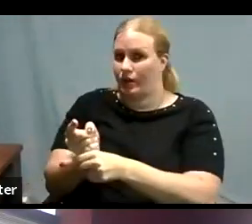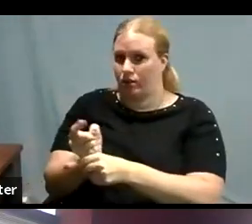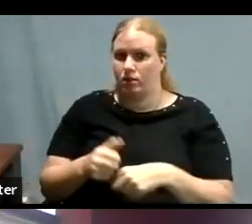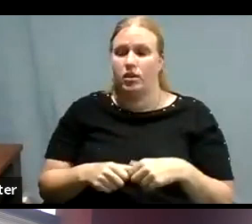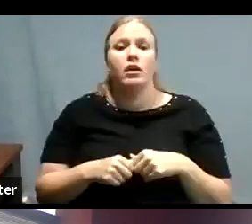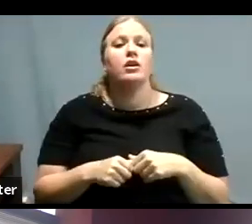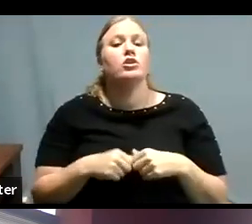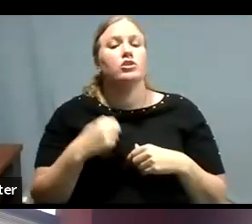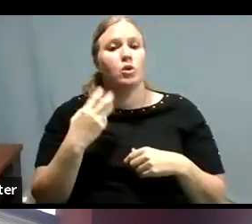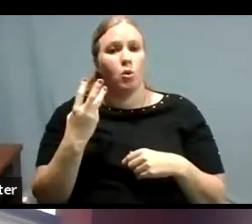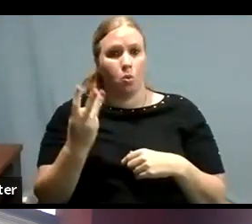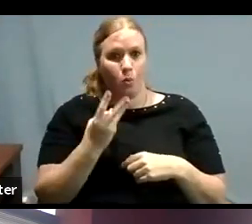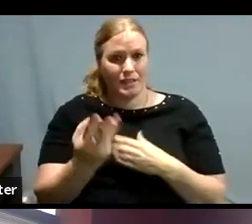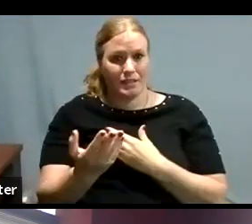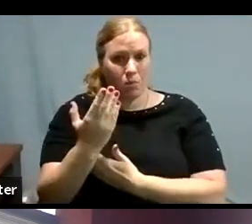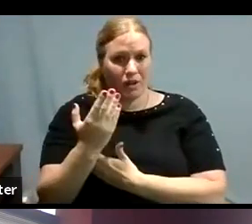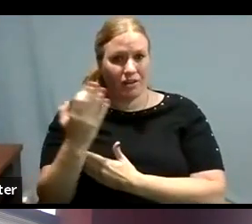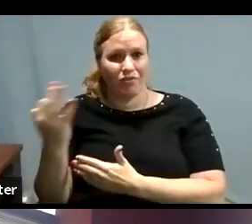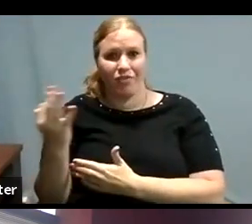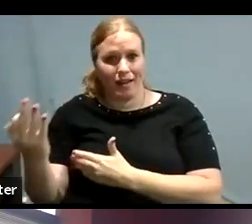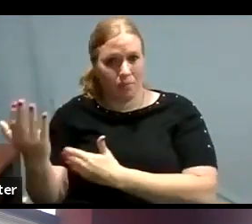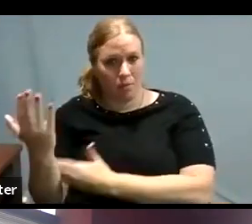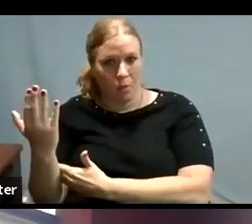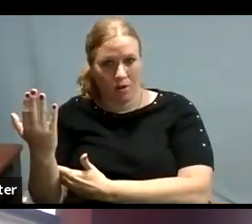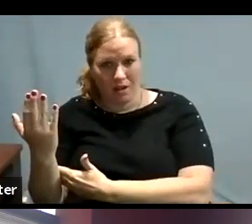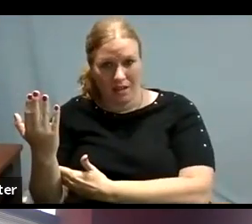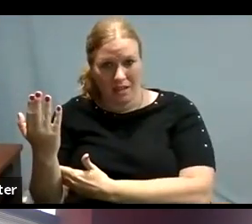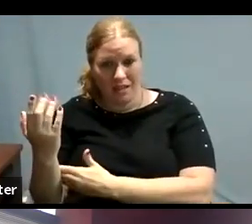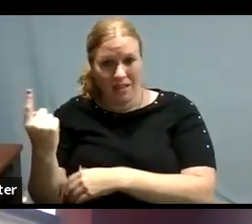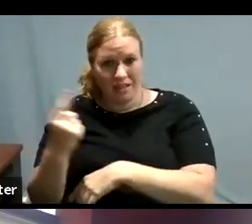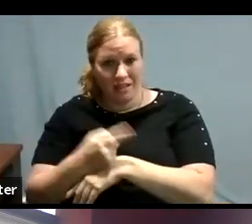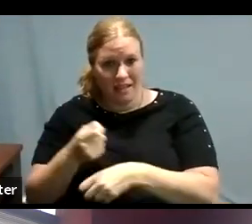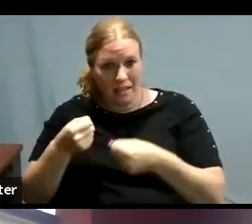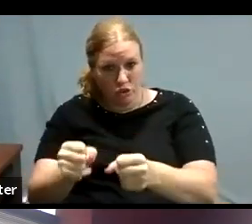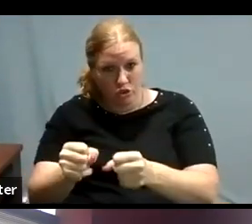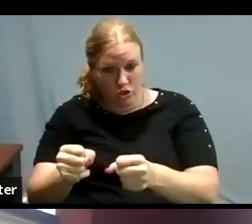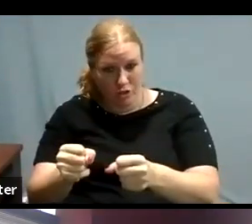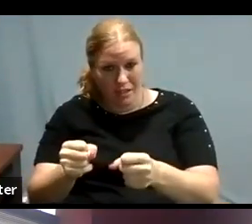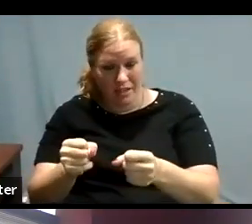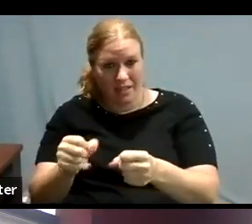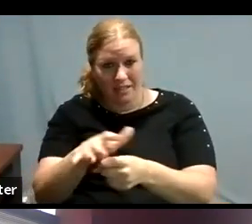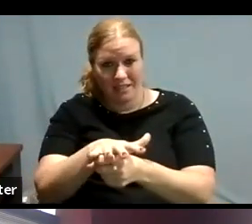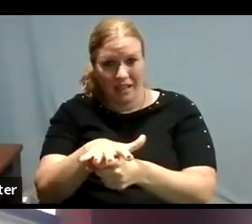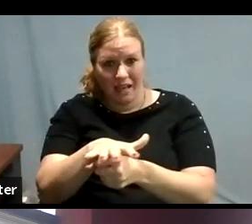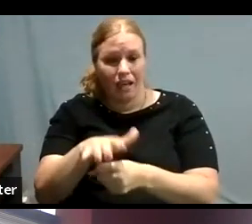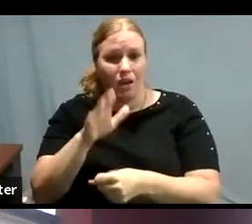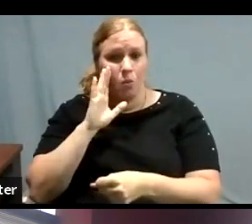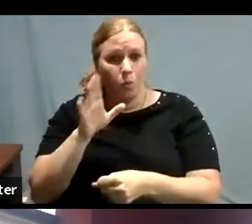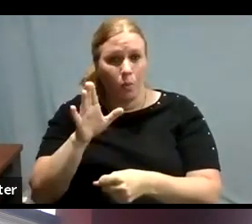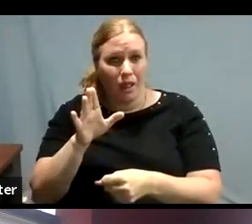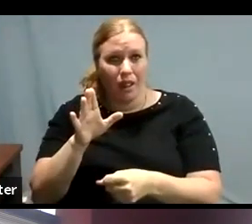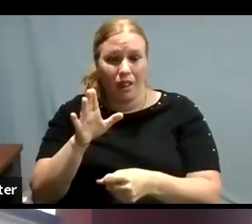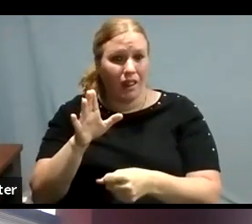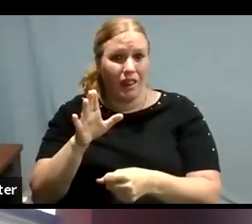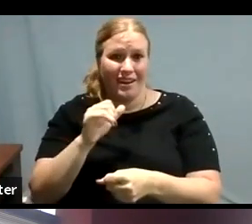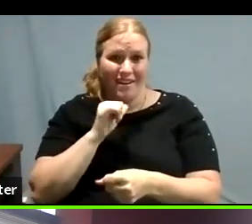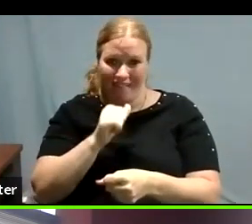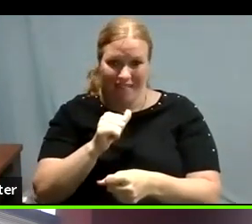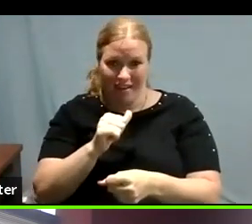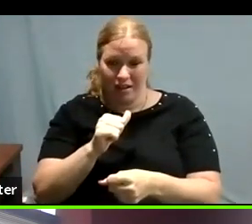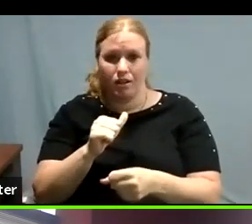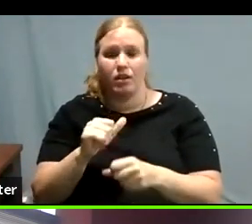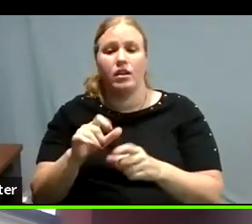So Wednesday mornings and Friday mornings, the Day Street site will not be operating? It will be operating in the afternoon from 1 to